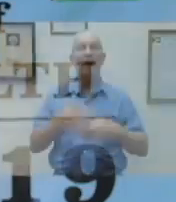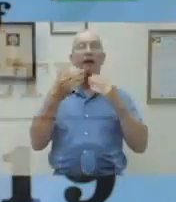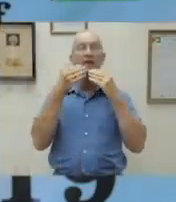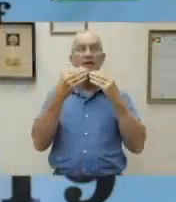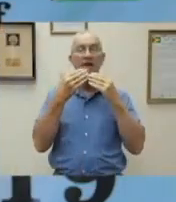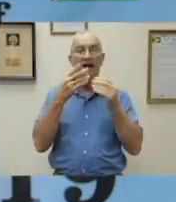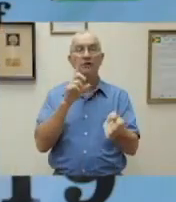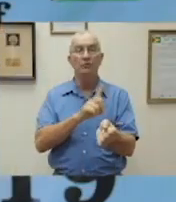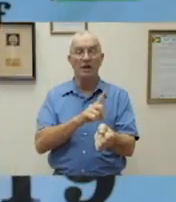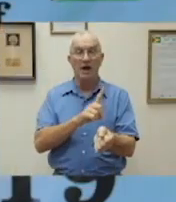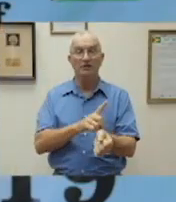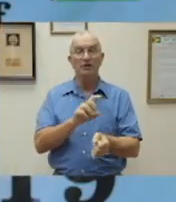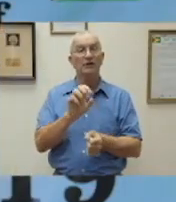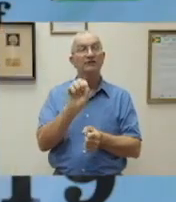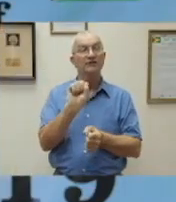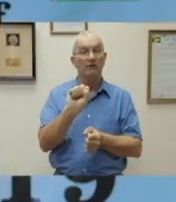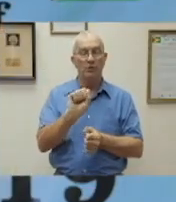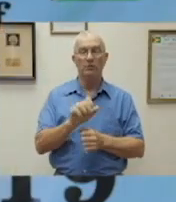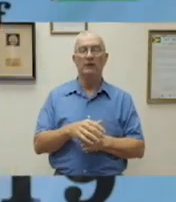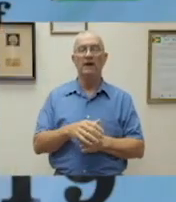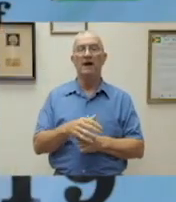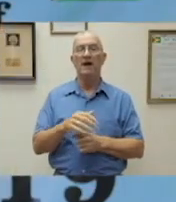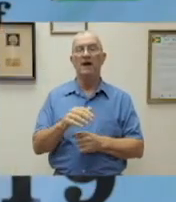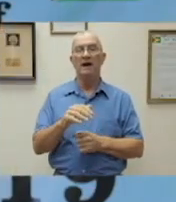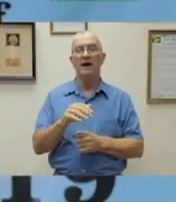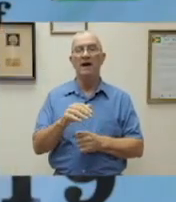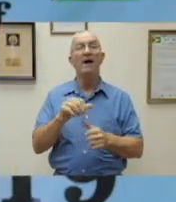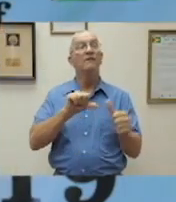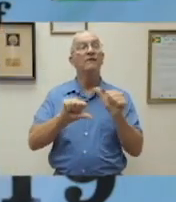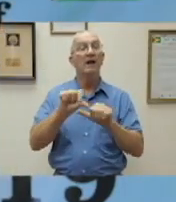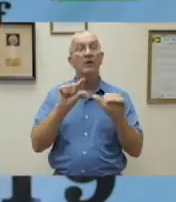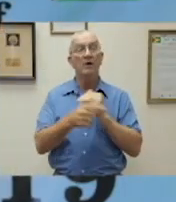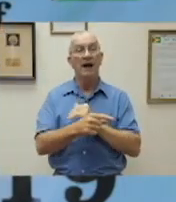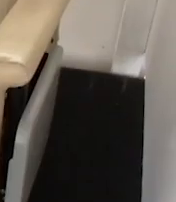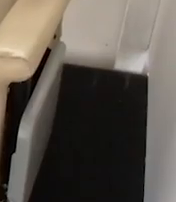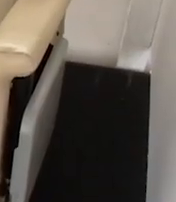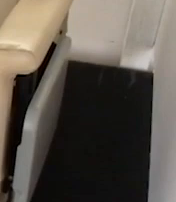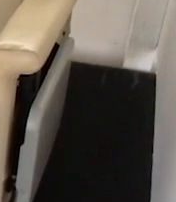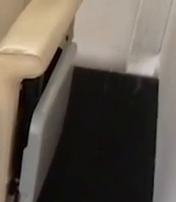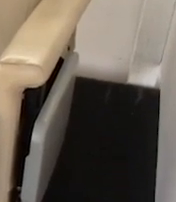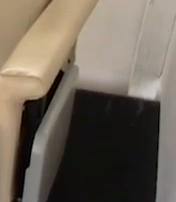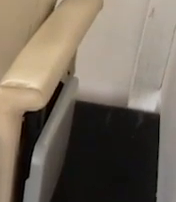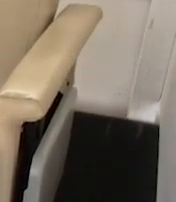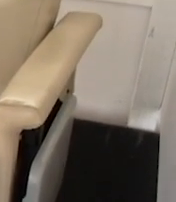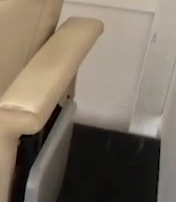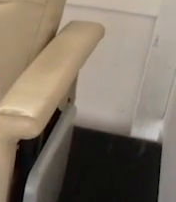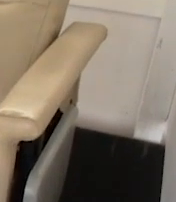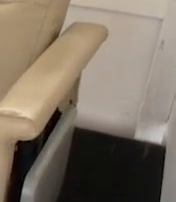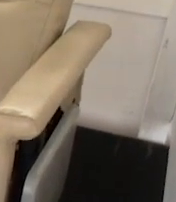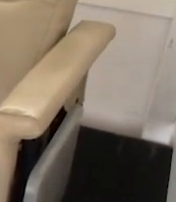The announcement was made today by Chief Medical Officer Dr. Shyamdeo Prasad. He said